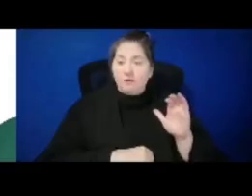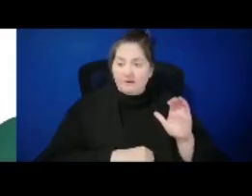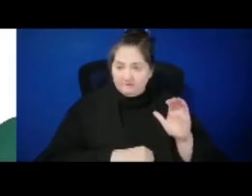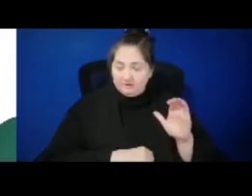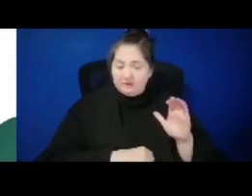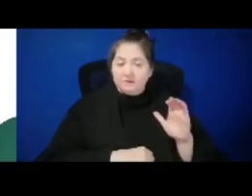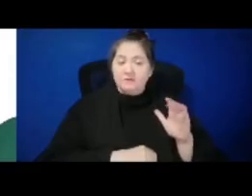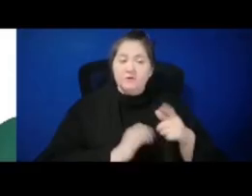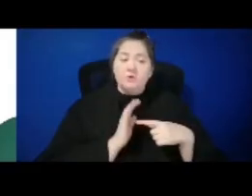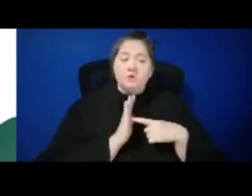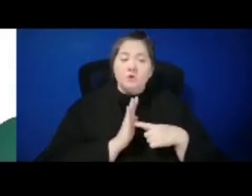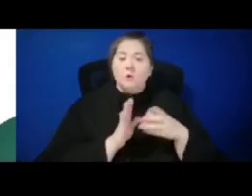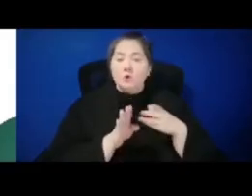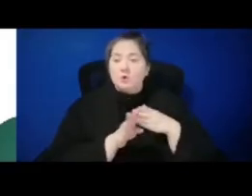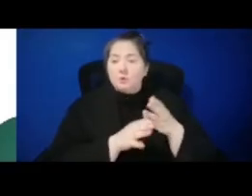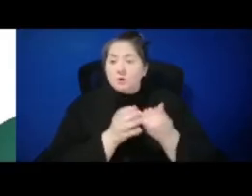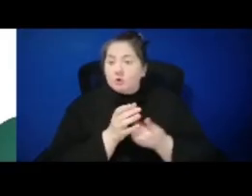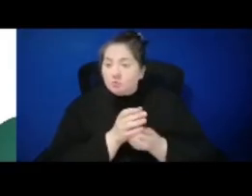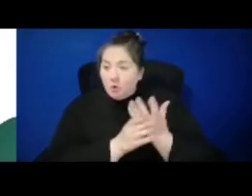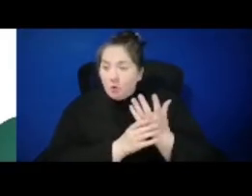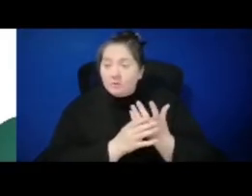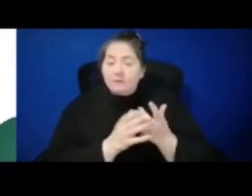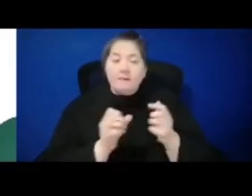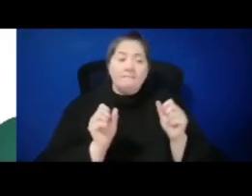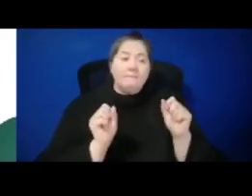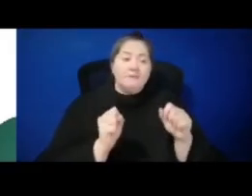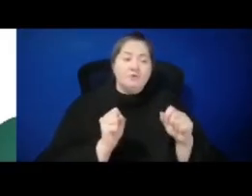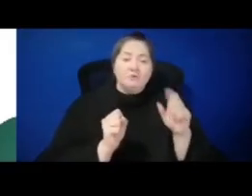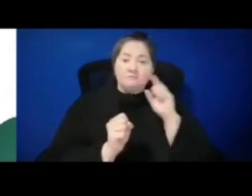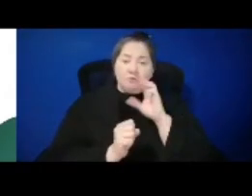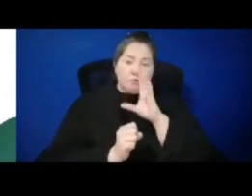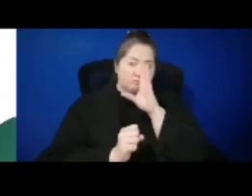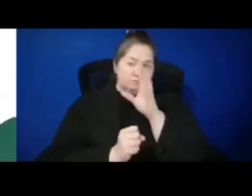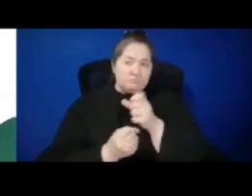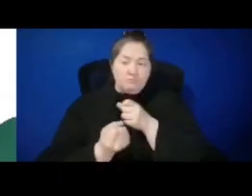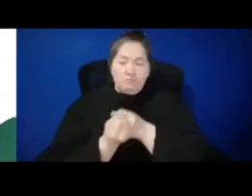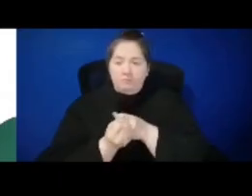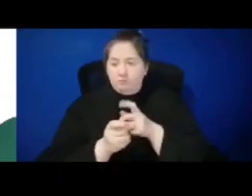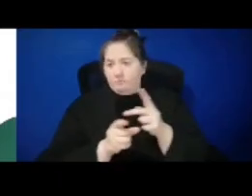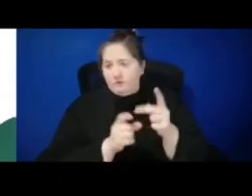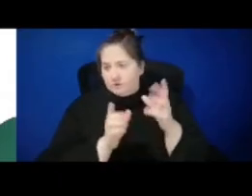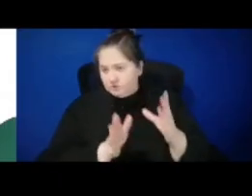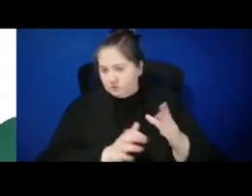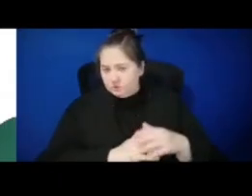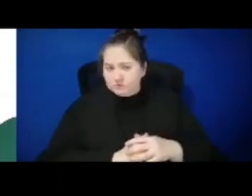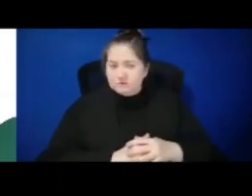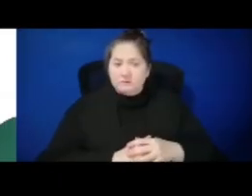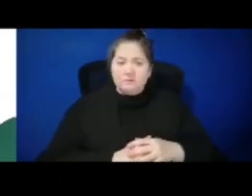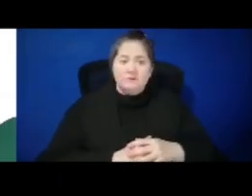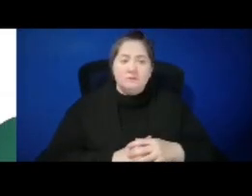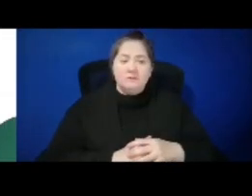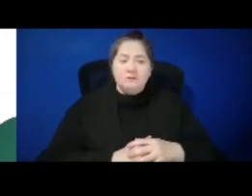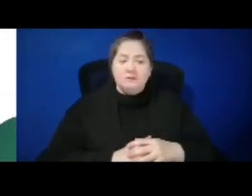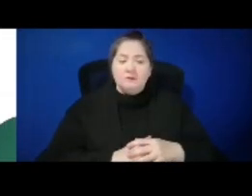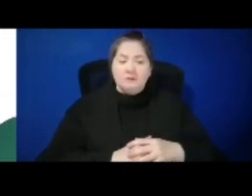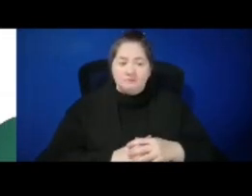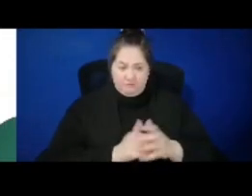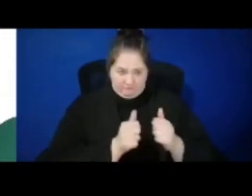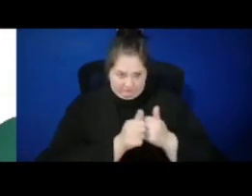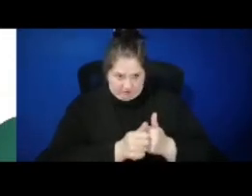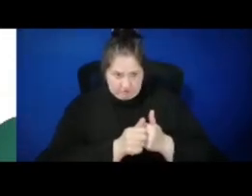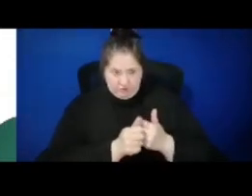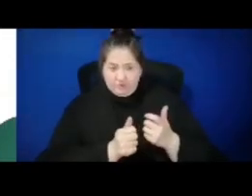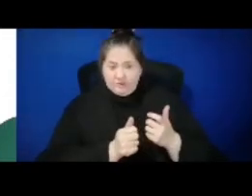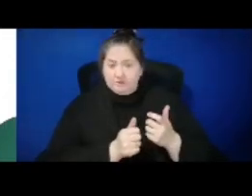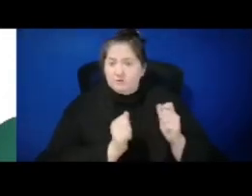to demonstrate career growth and potential for direct support professionals. So if you're following along, you can go ahead and open it up on